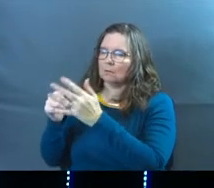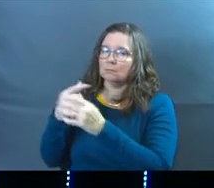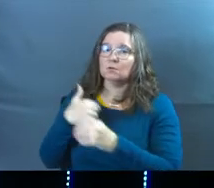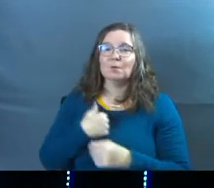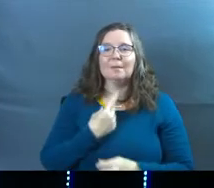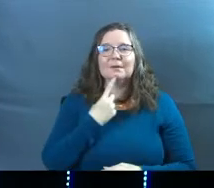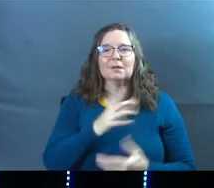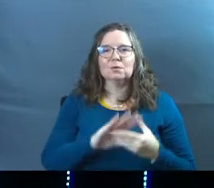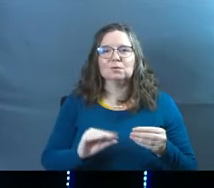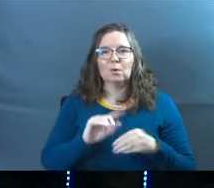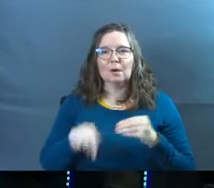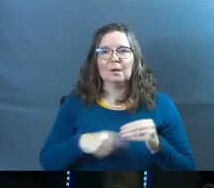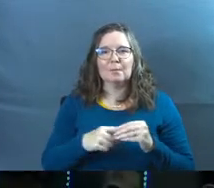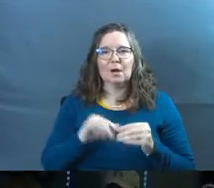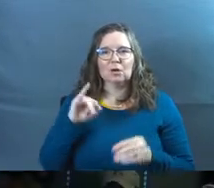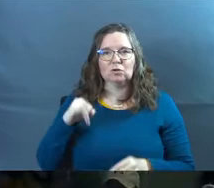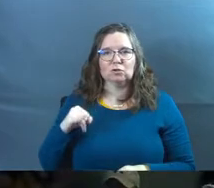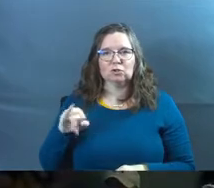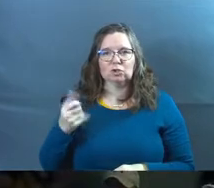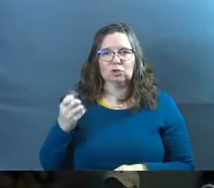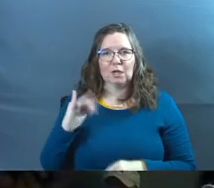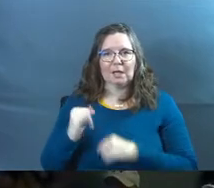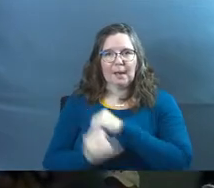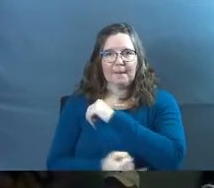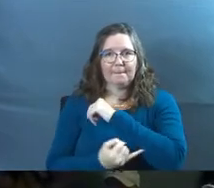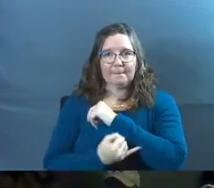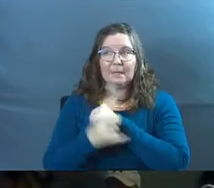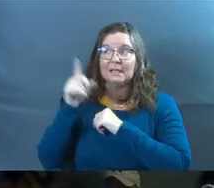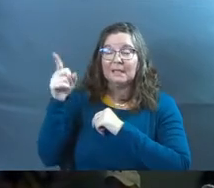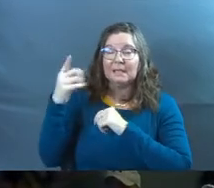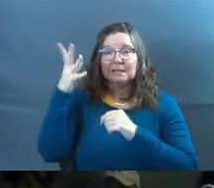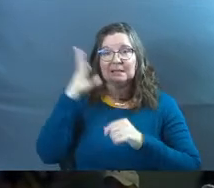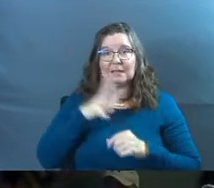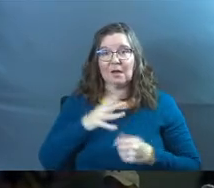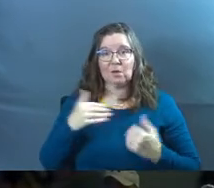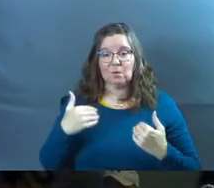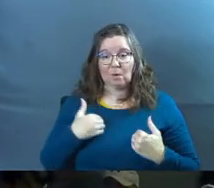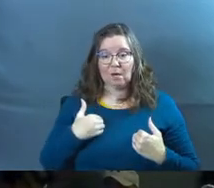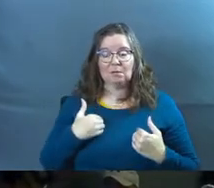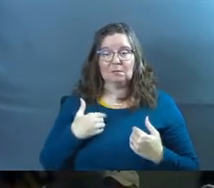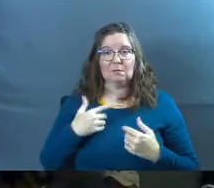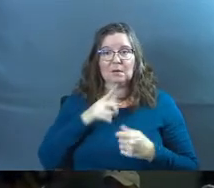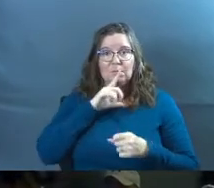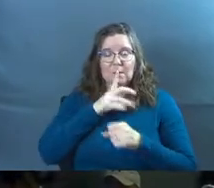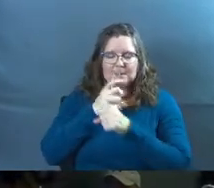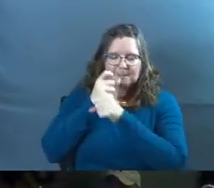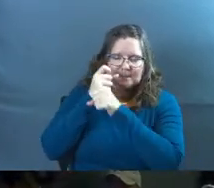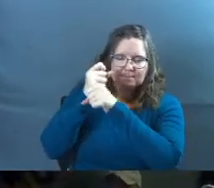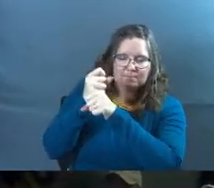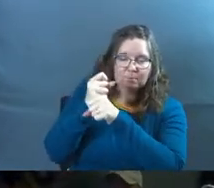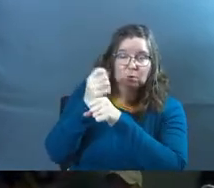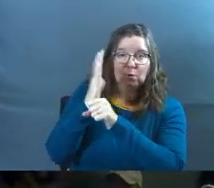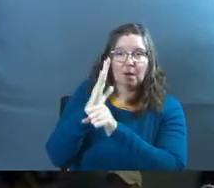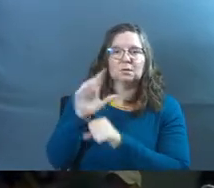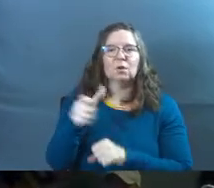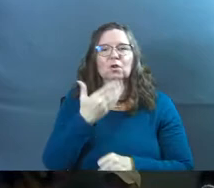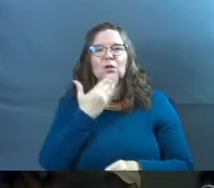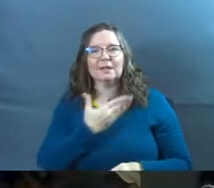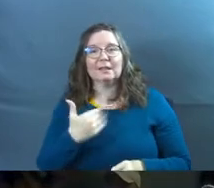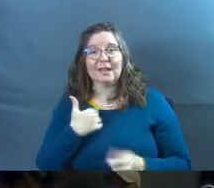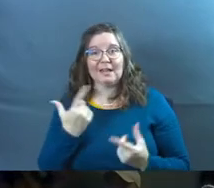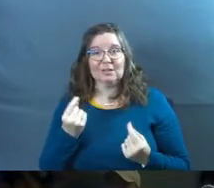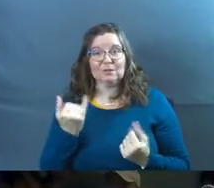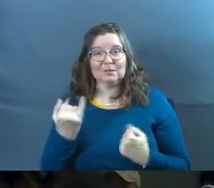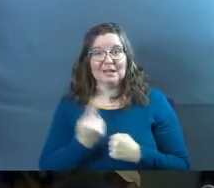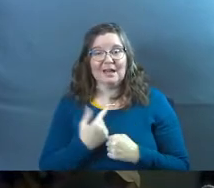Jacob, because he's a guy that held on to the promise. He held on to God. So the other good thing that I get to